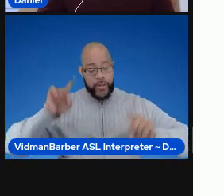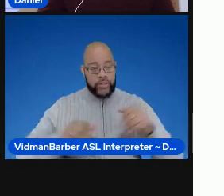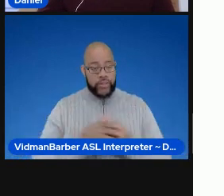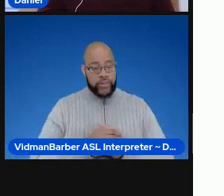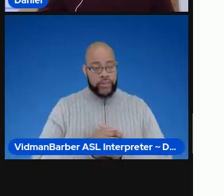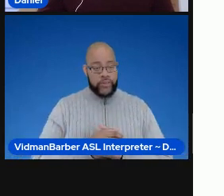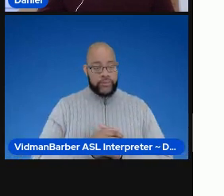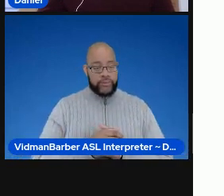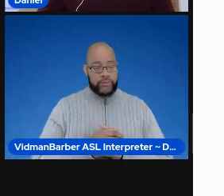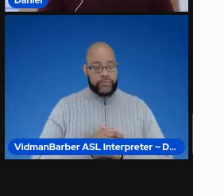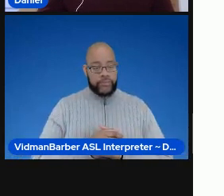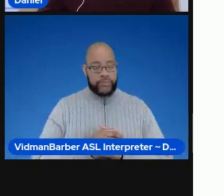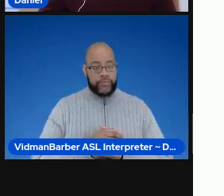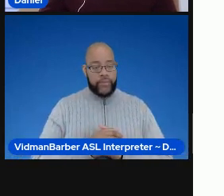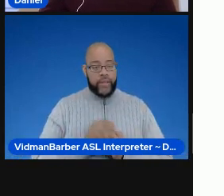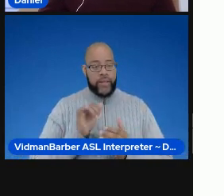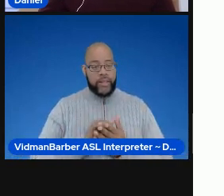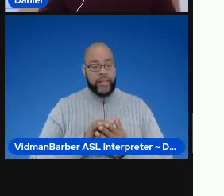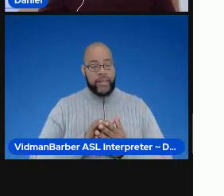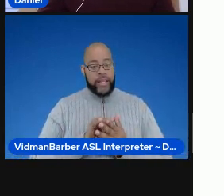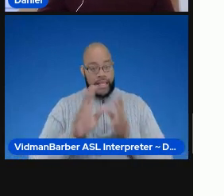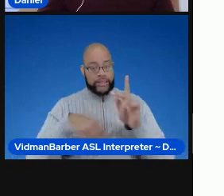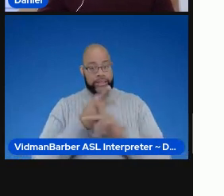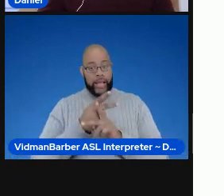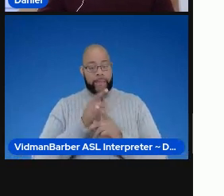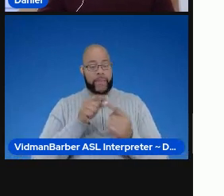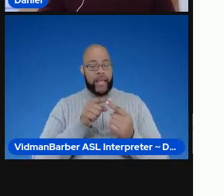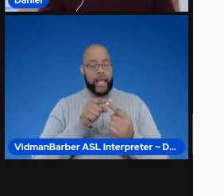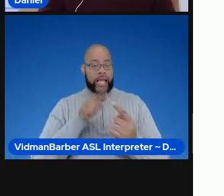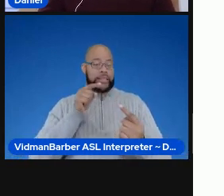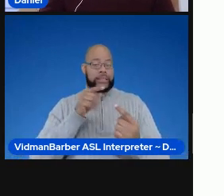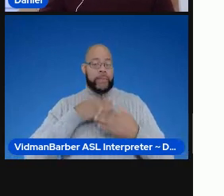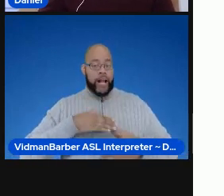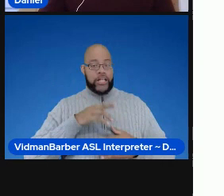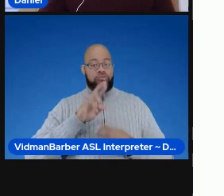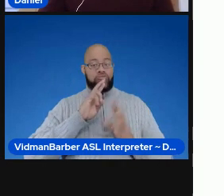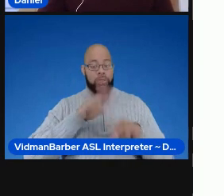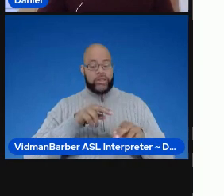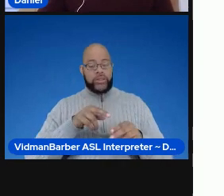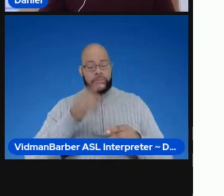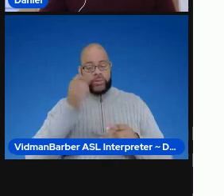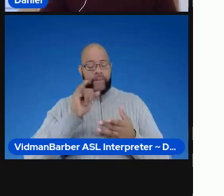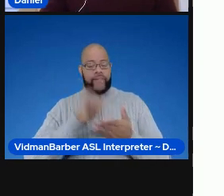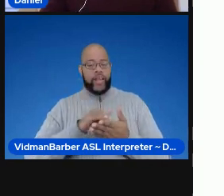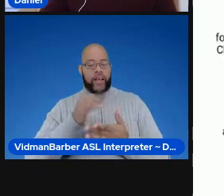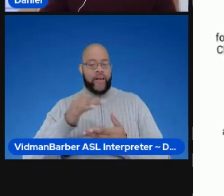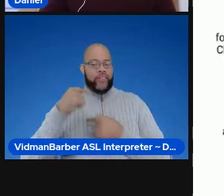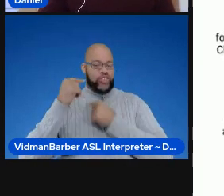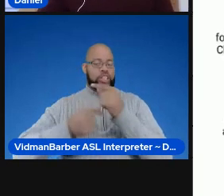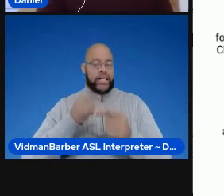in this phenotype, in this case antibody responses, is due to our genetic makeup.